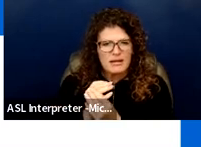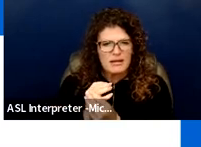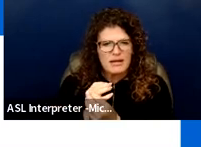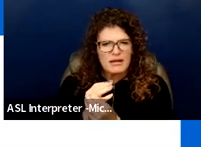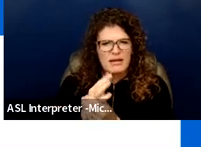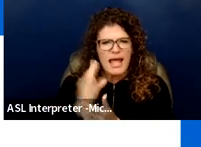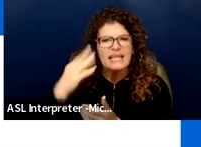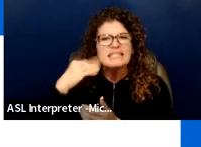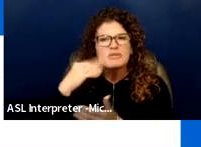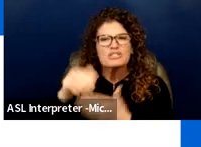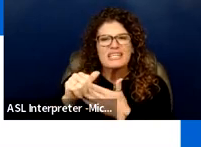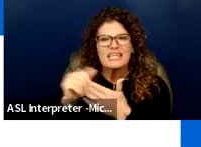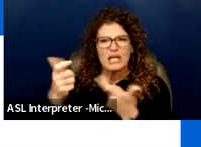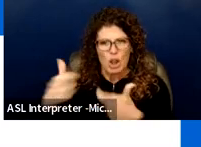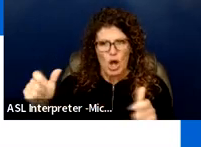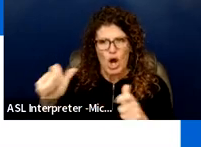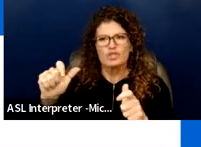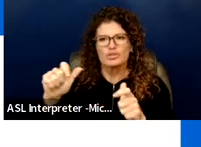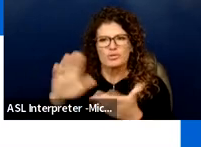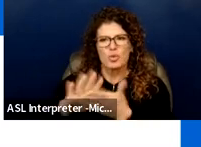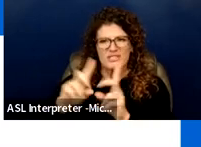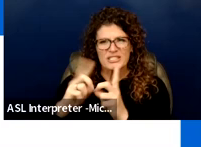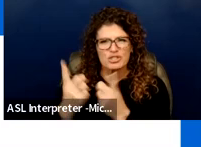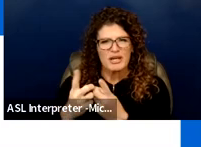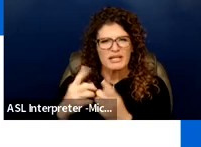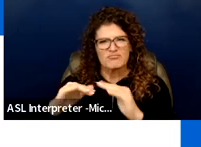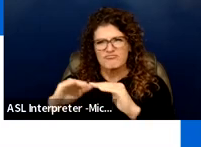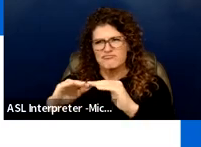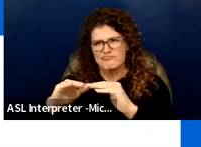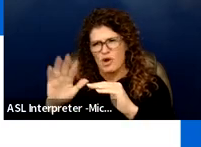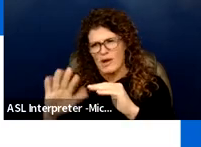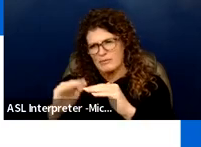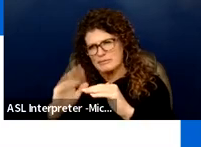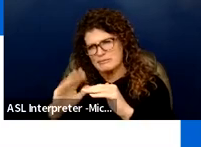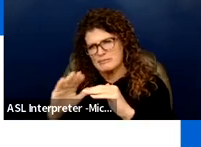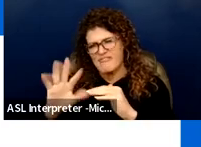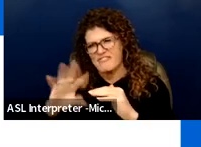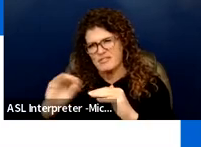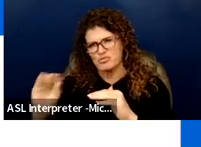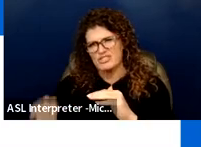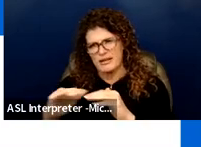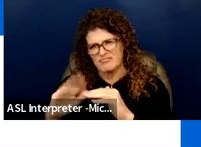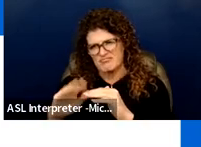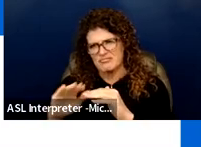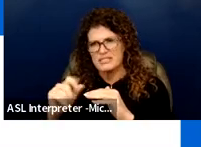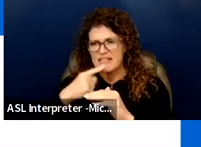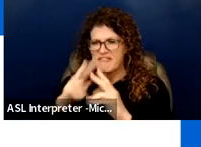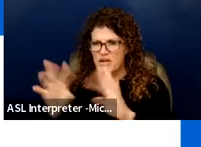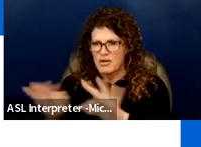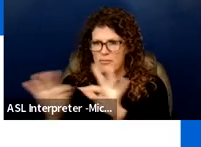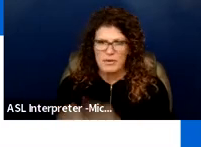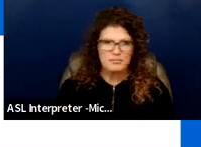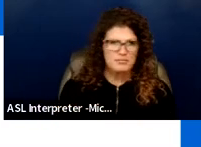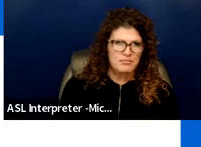leading a large urban school district, just more than 50% of the respondents indicated that those were very important